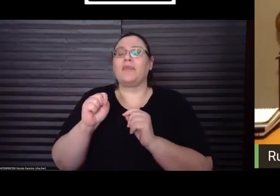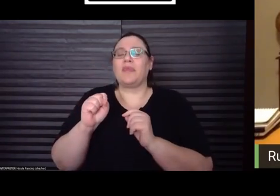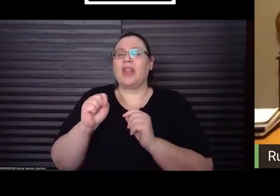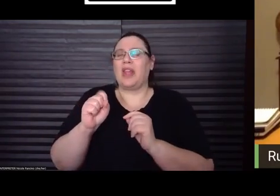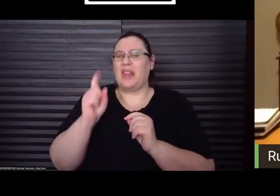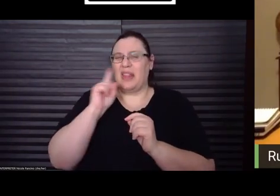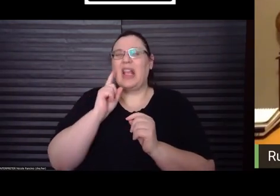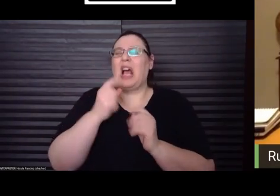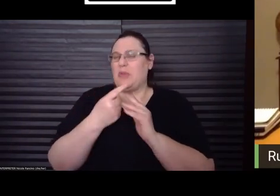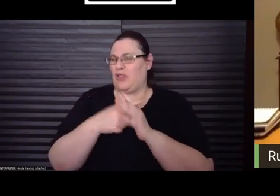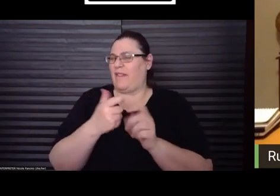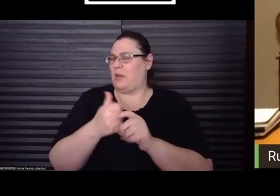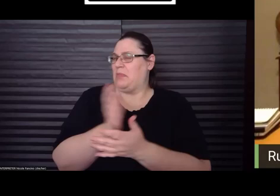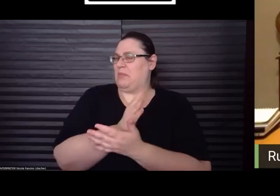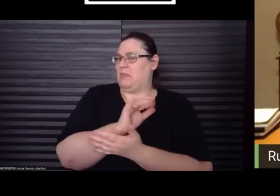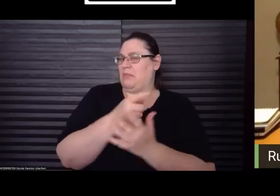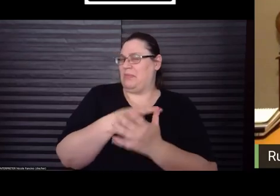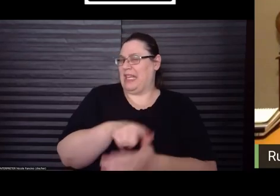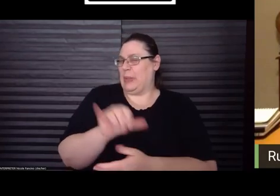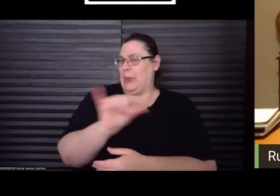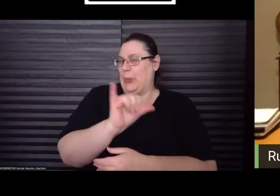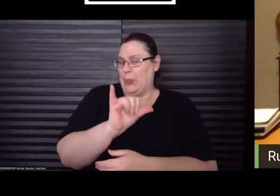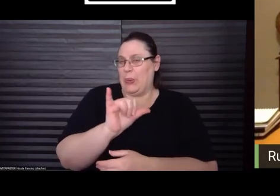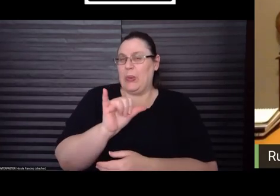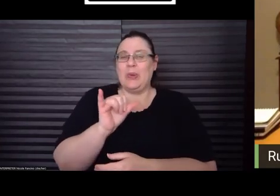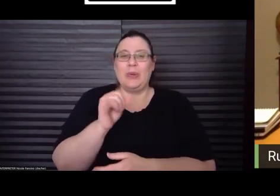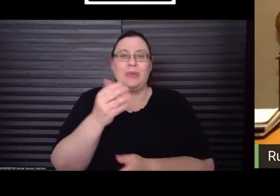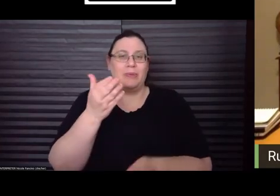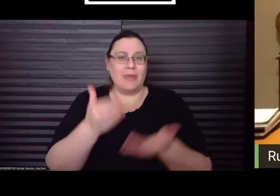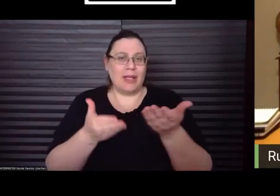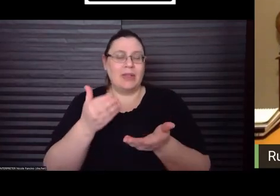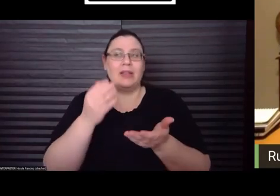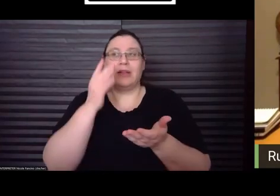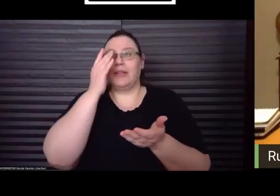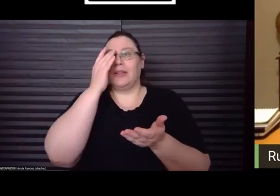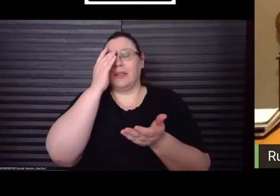so I think I'll also read from the beginning and this way maybe